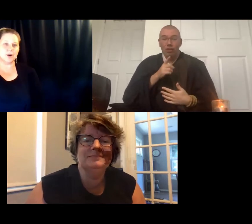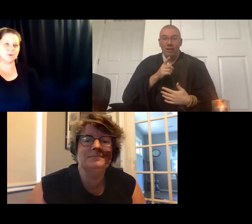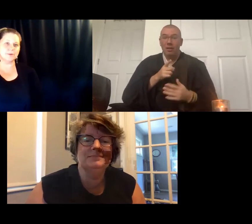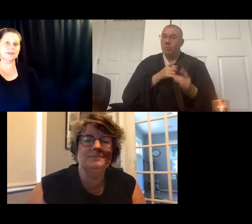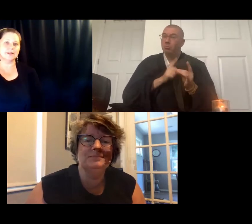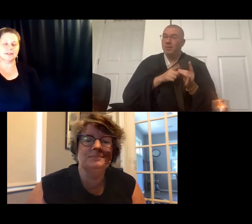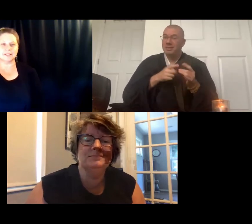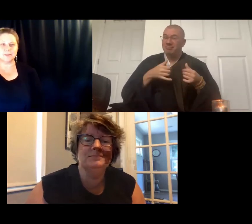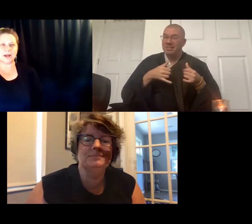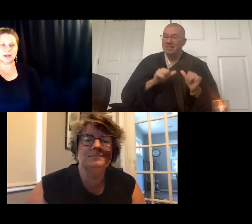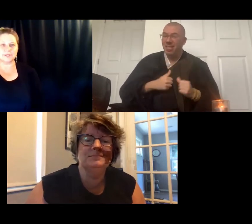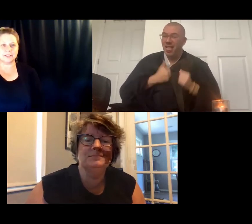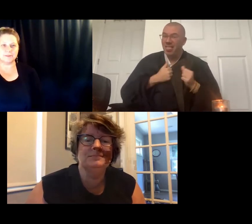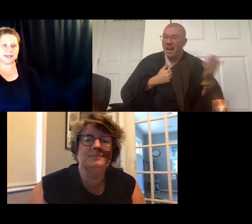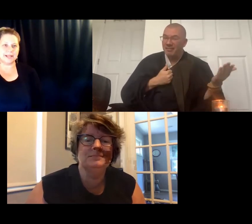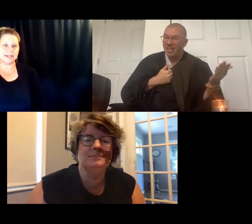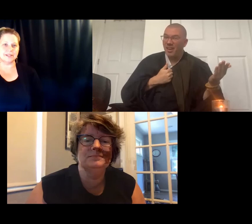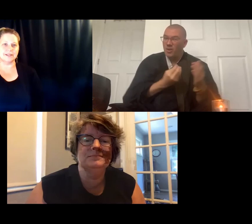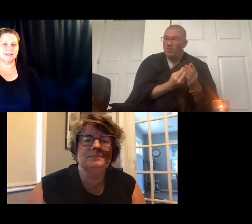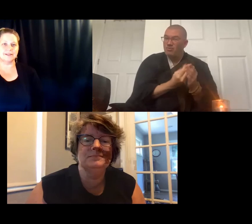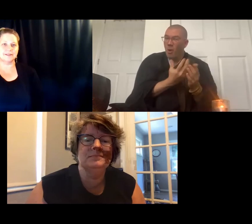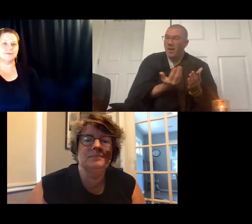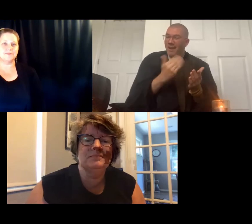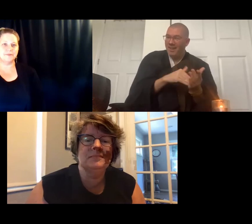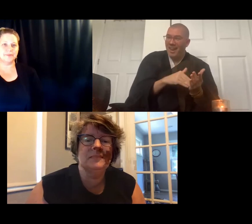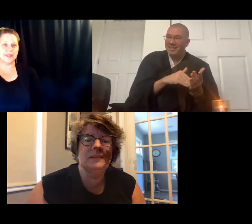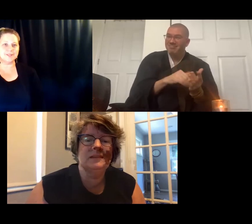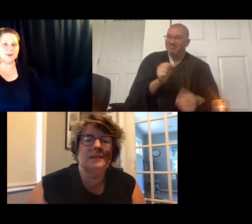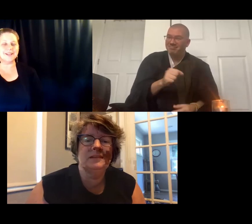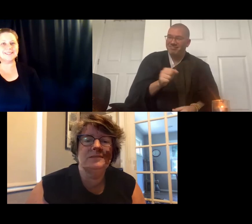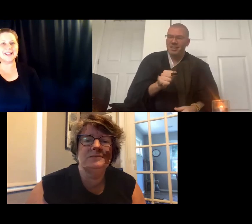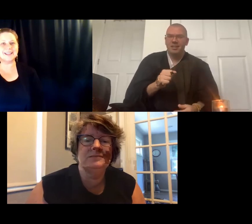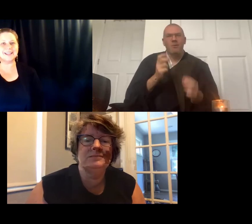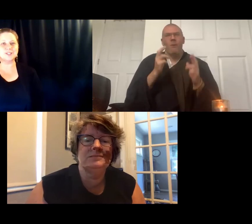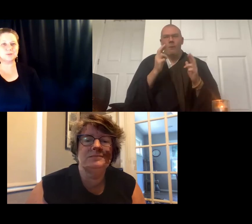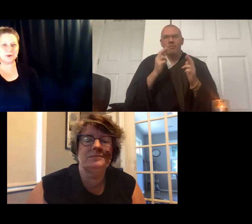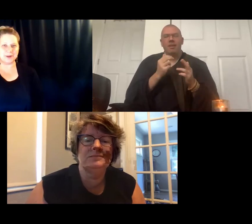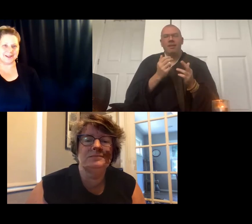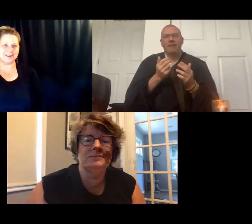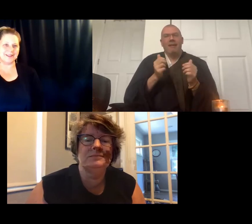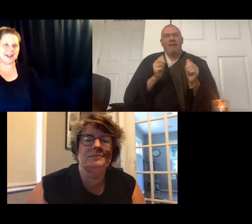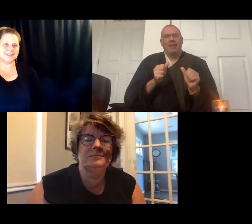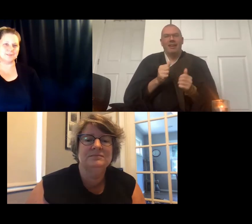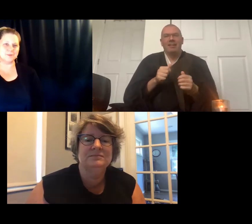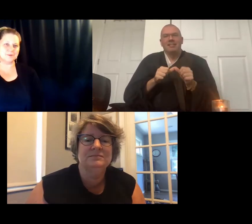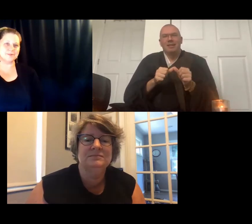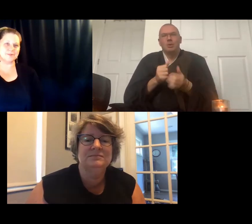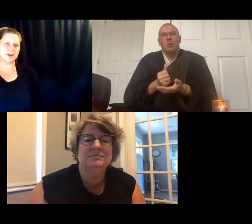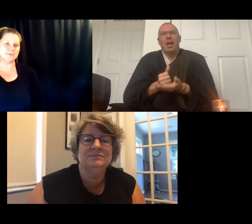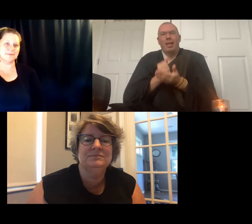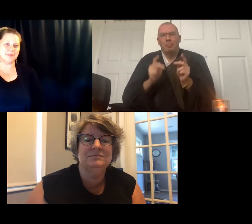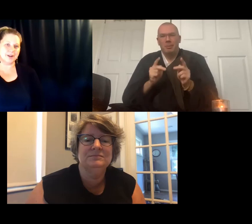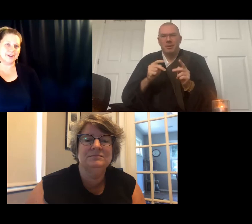its own little parts to the meditation. So it's like it's growing as it